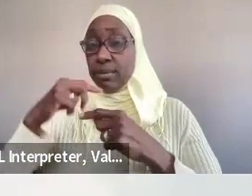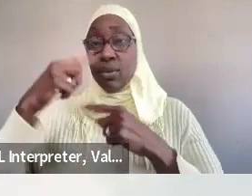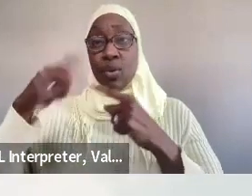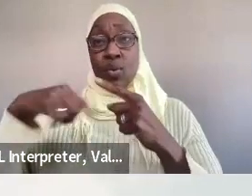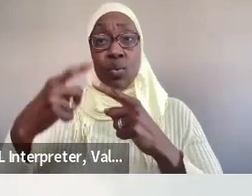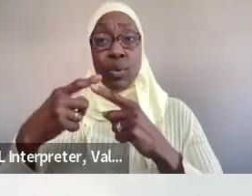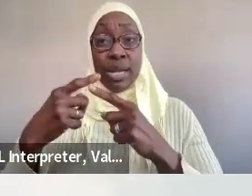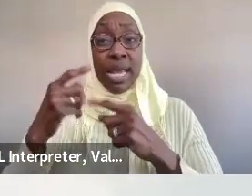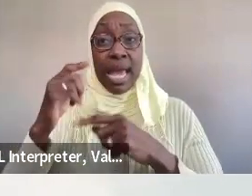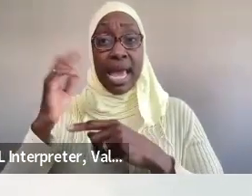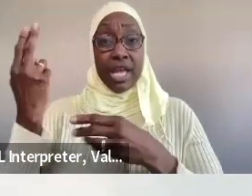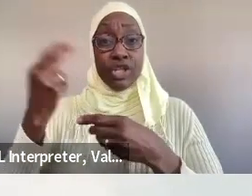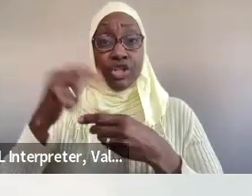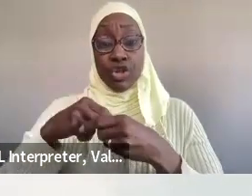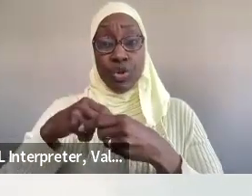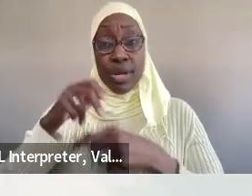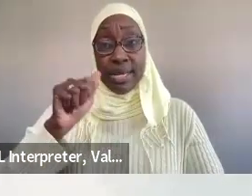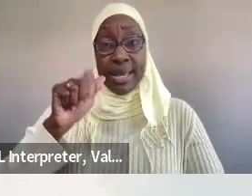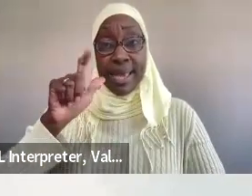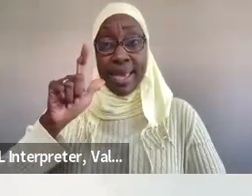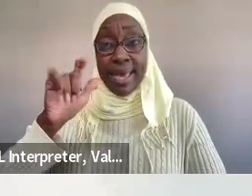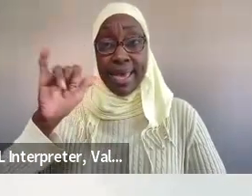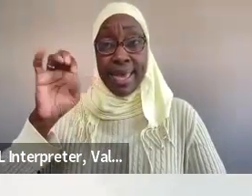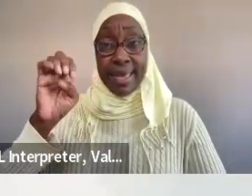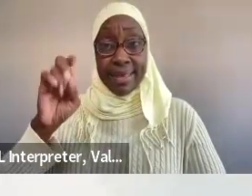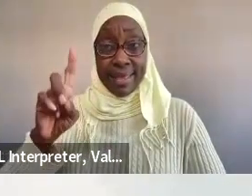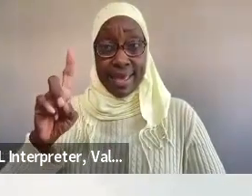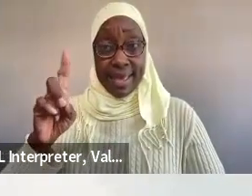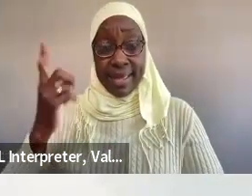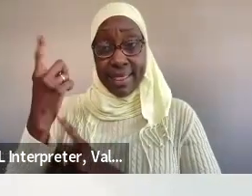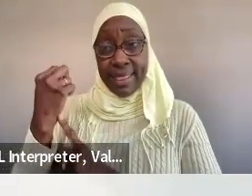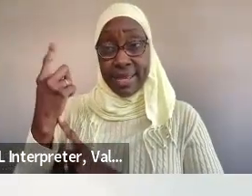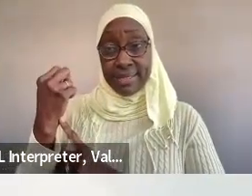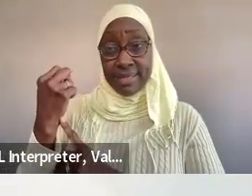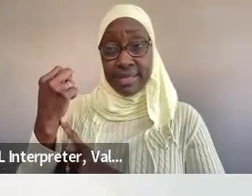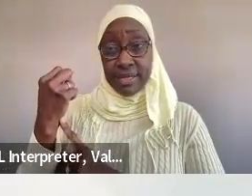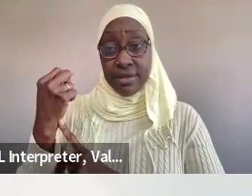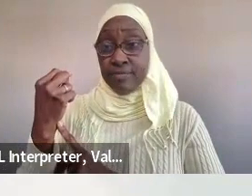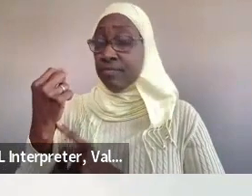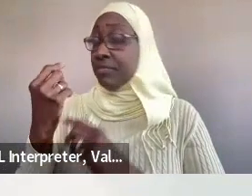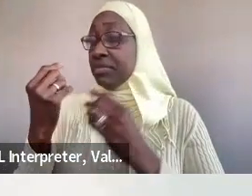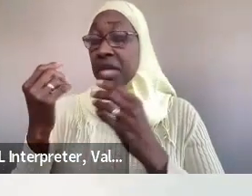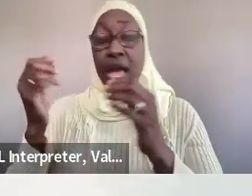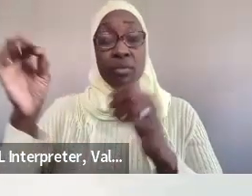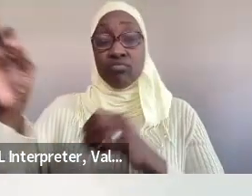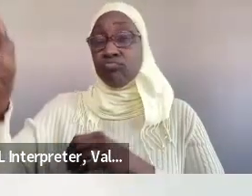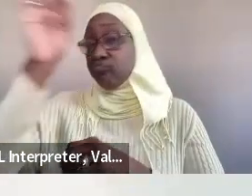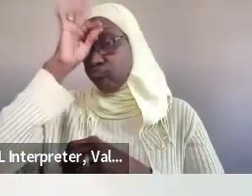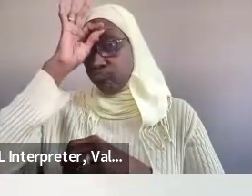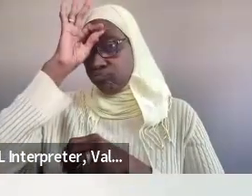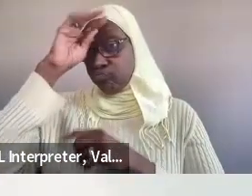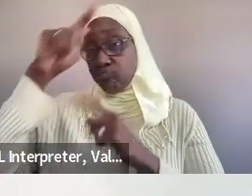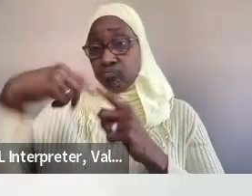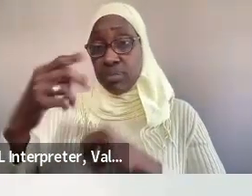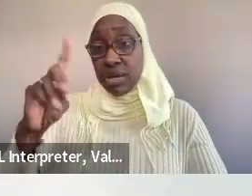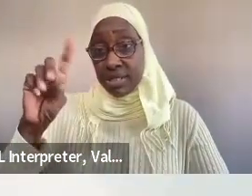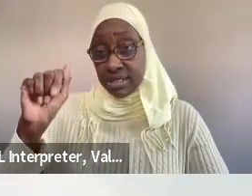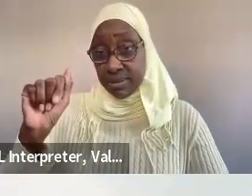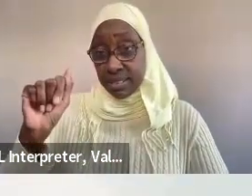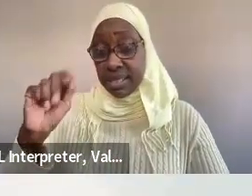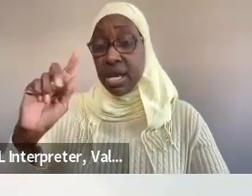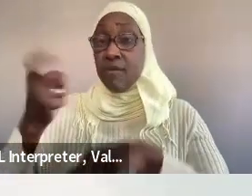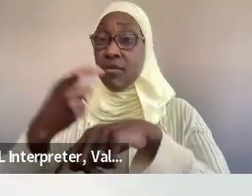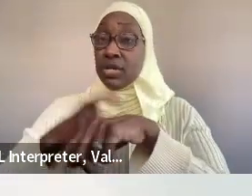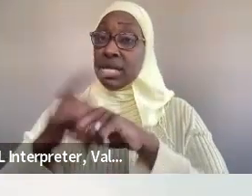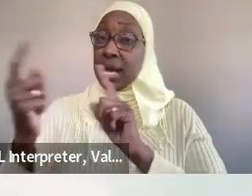I did not even know what accessibility means or inclusion means. the first time I met Mona, she